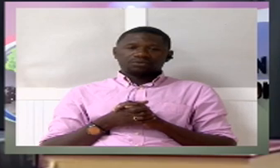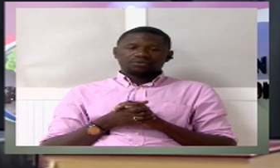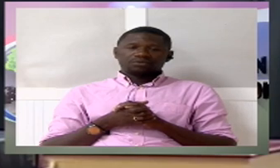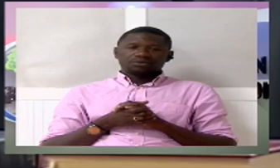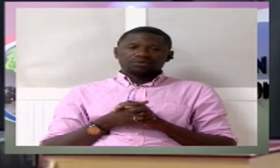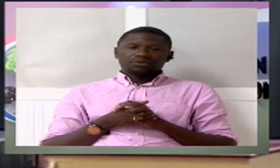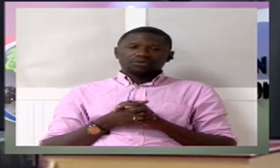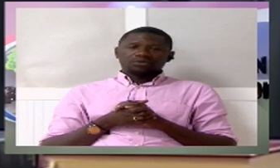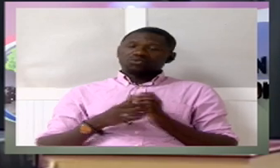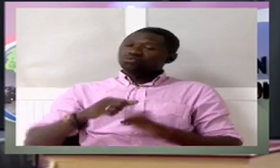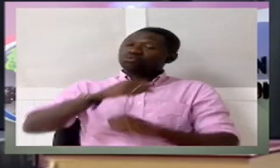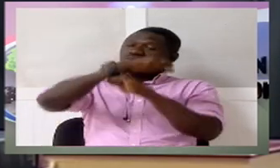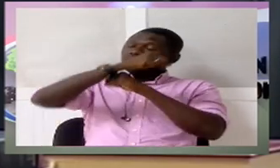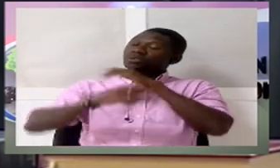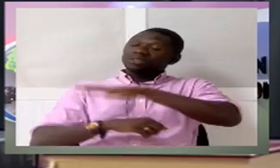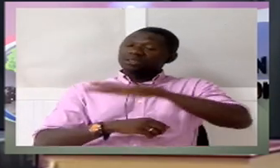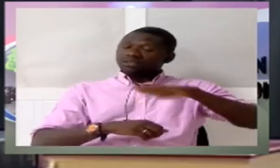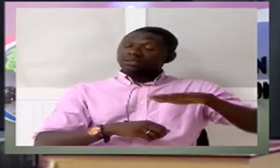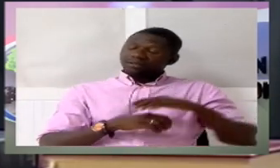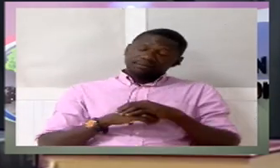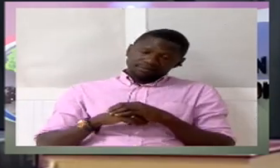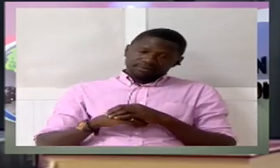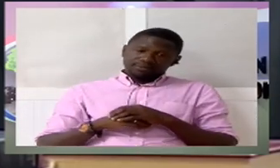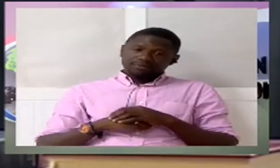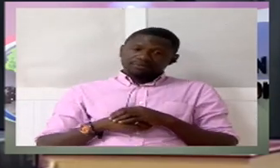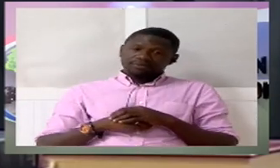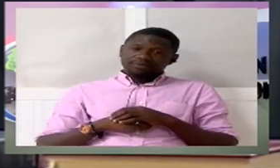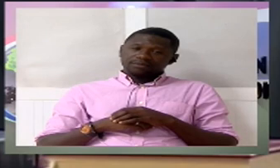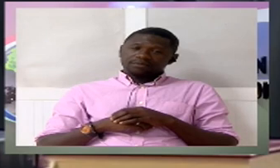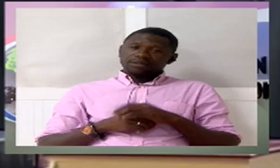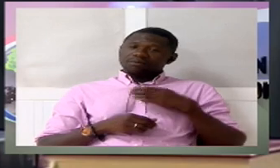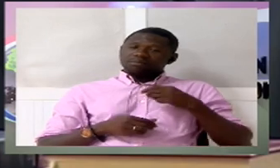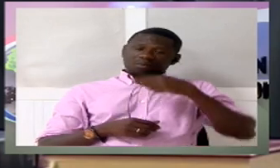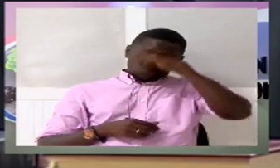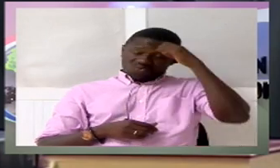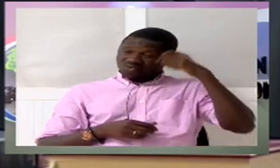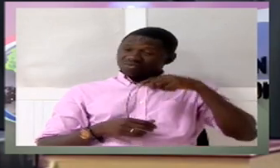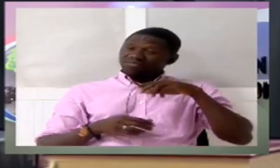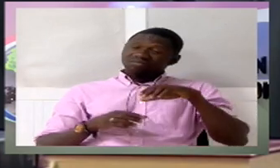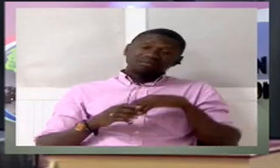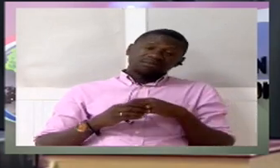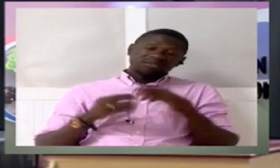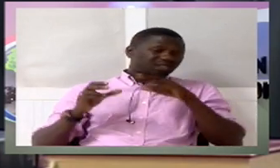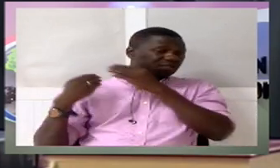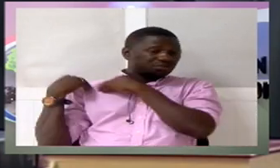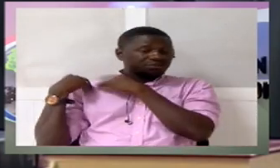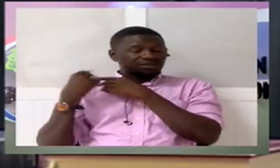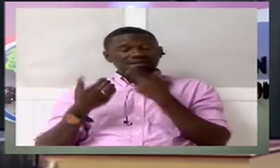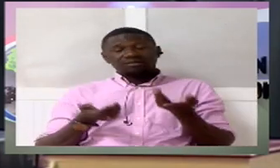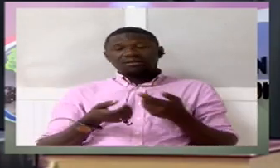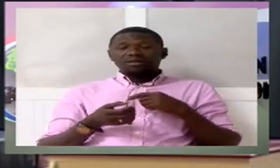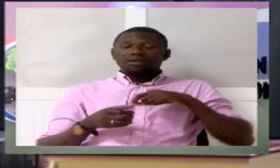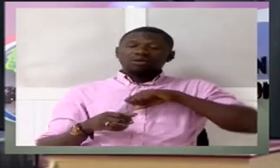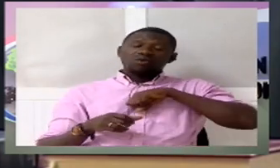Taking care of the children. Kadin ka dimbaya mara. My errands. Abe kono nado kulo kono. And that of